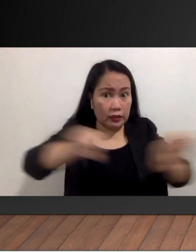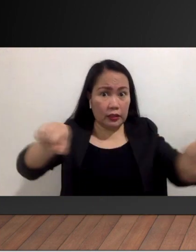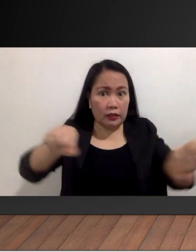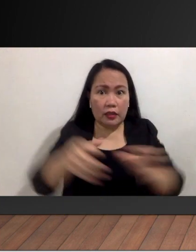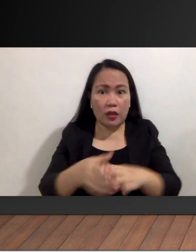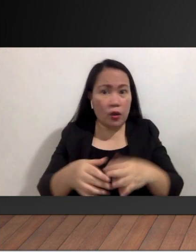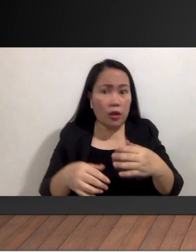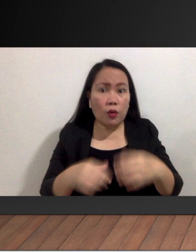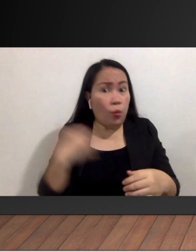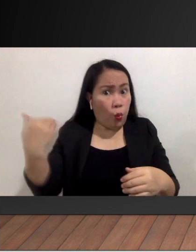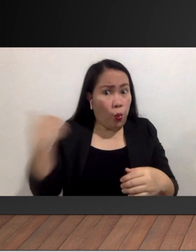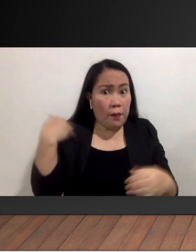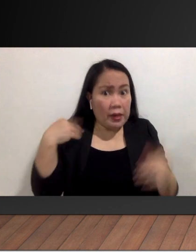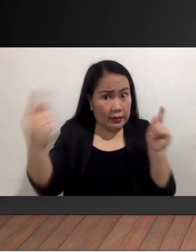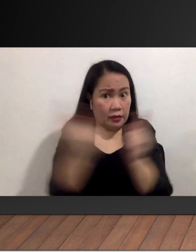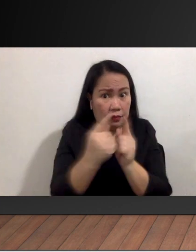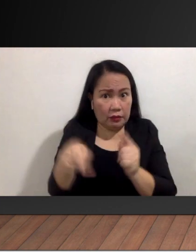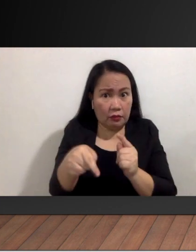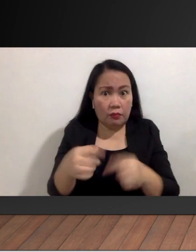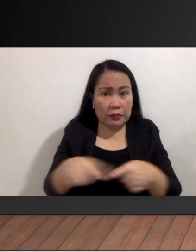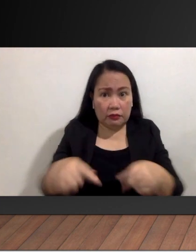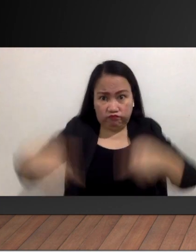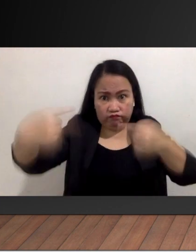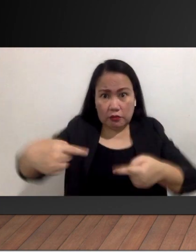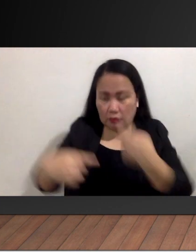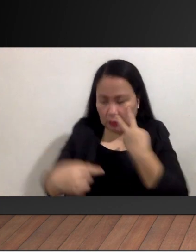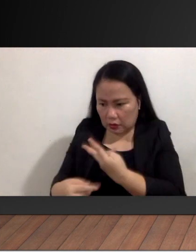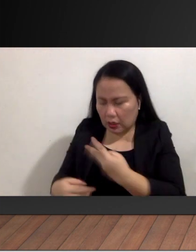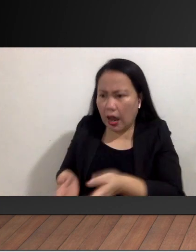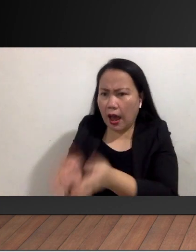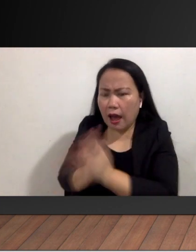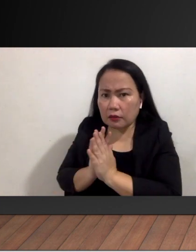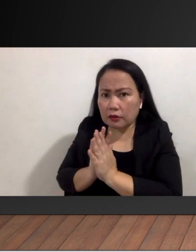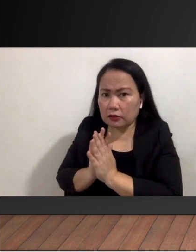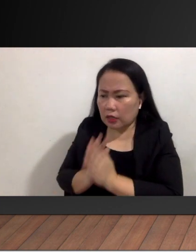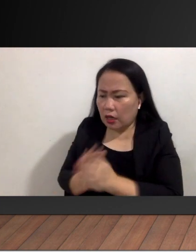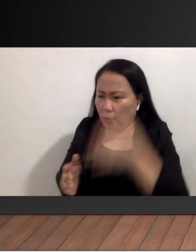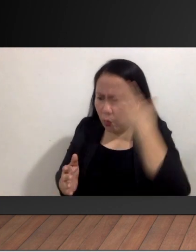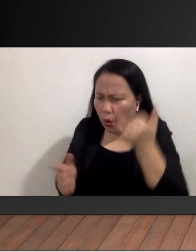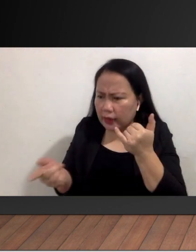never met the priest, he confronted him and asked why